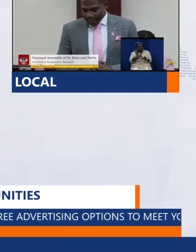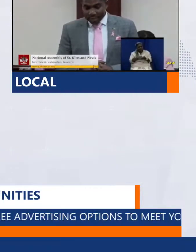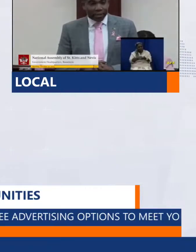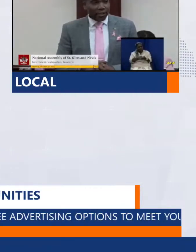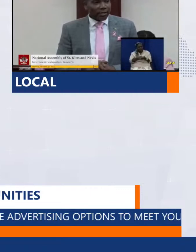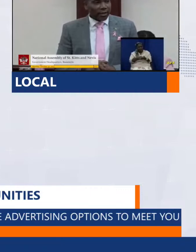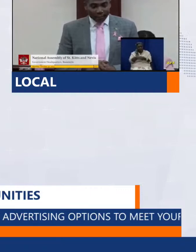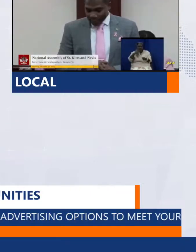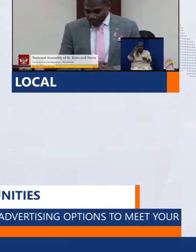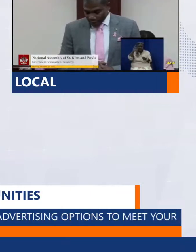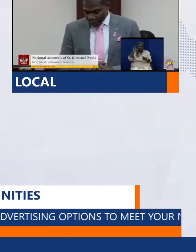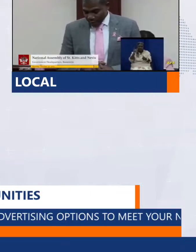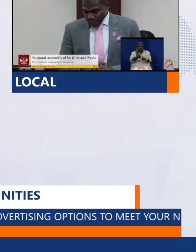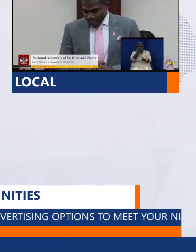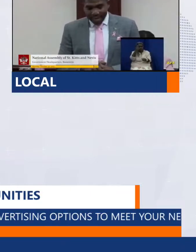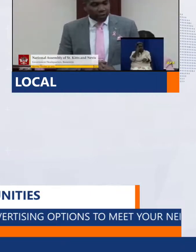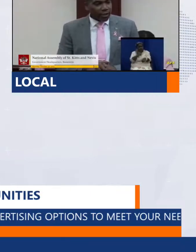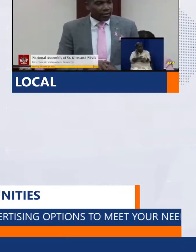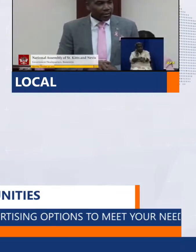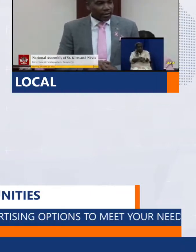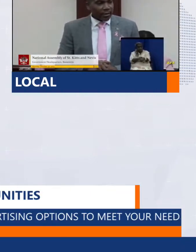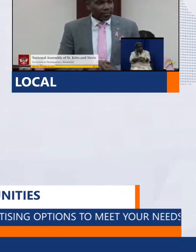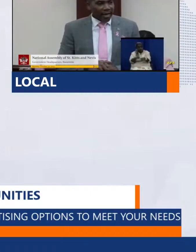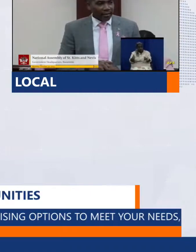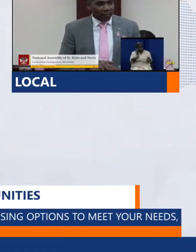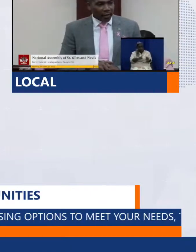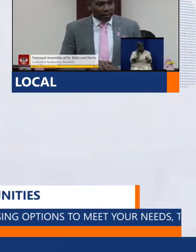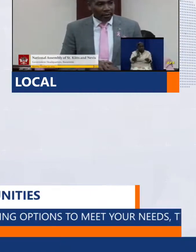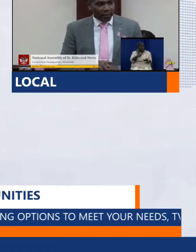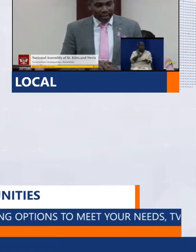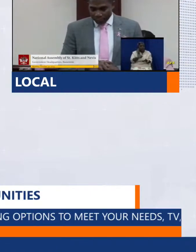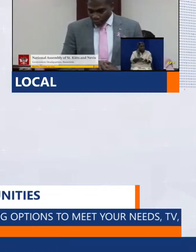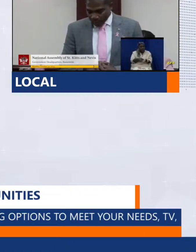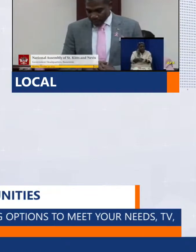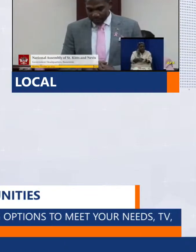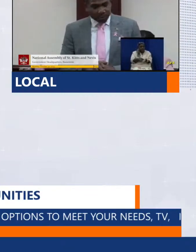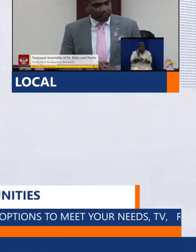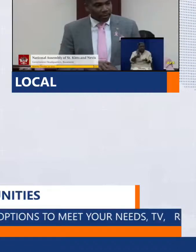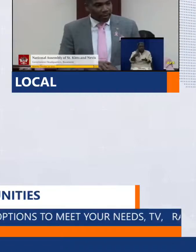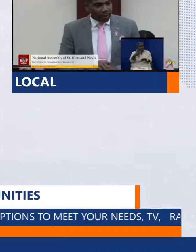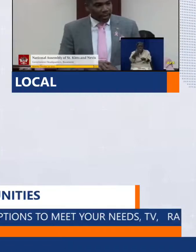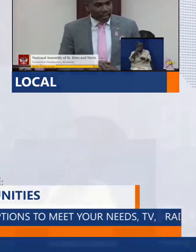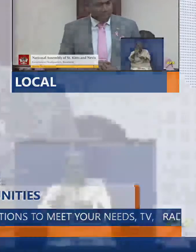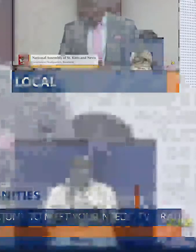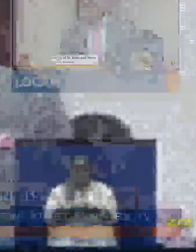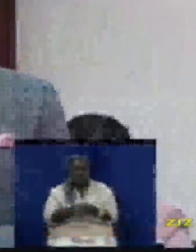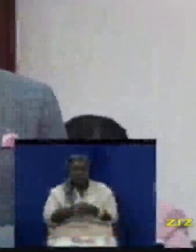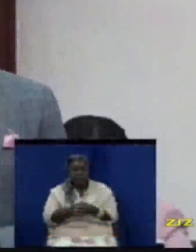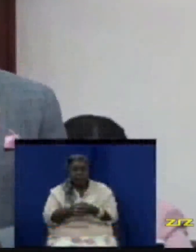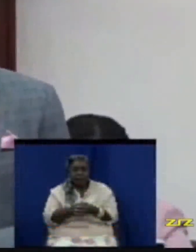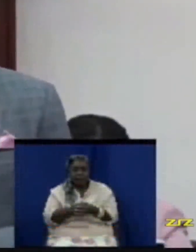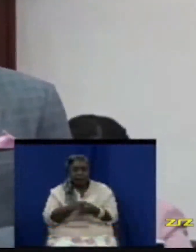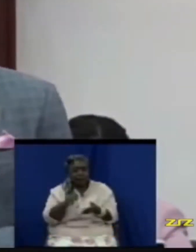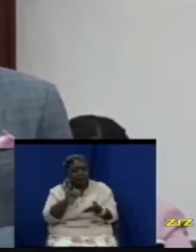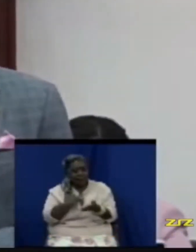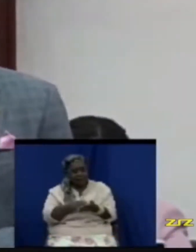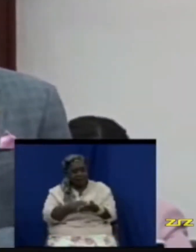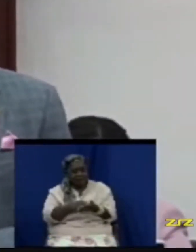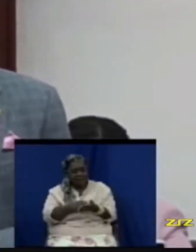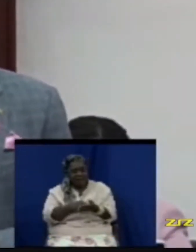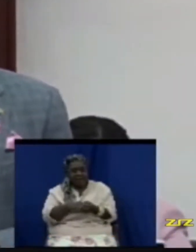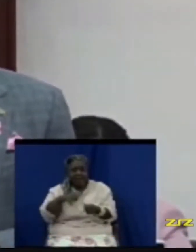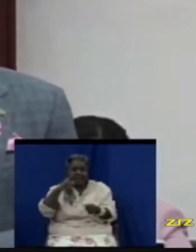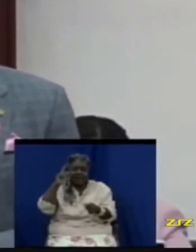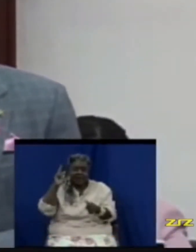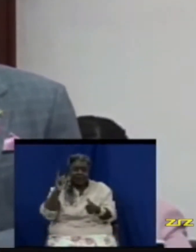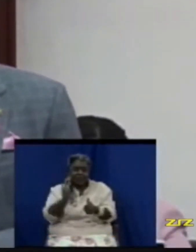CT scan machine as the government of St. Kitts and Nevis continues to improve the quality of healthcare. During a sitting of the National